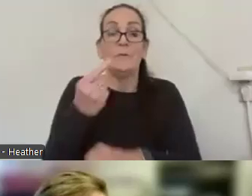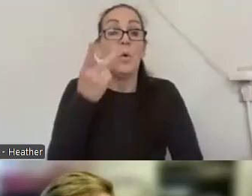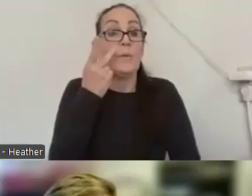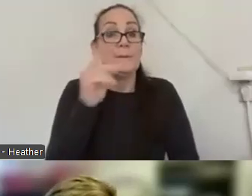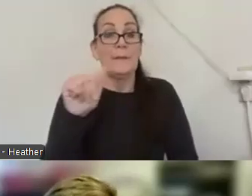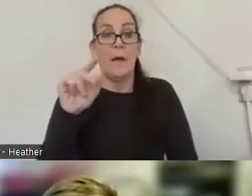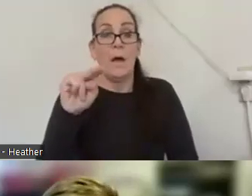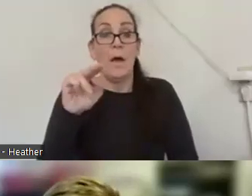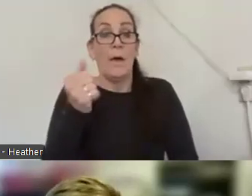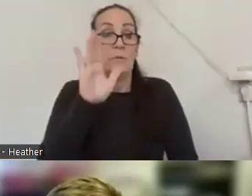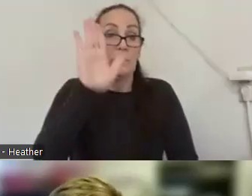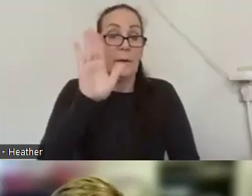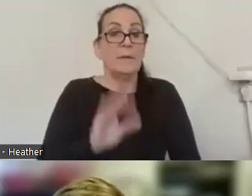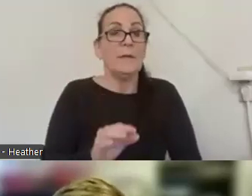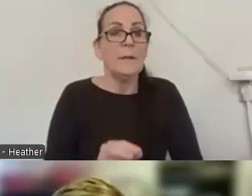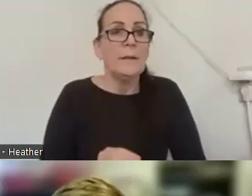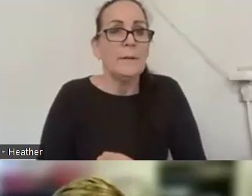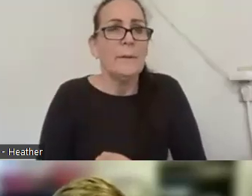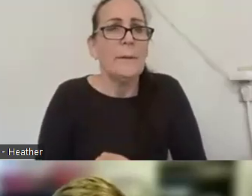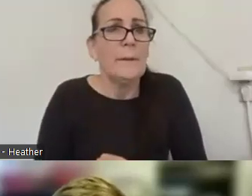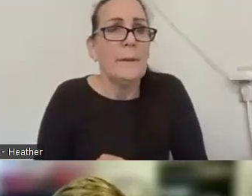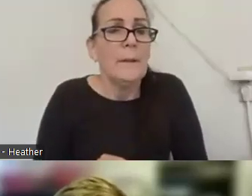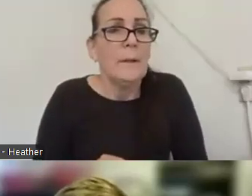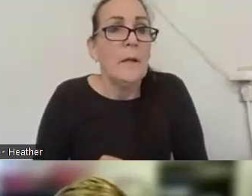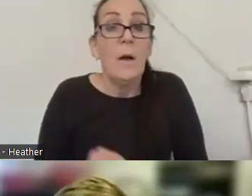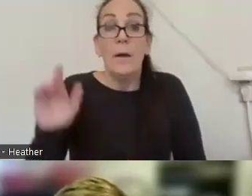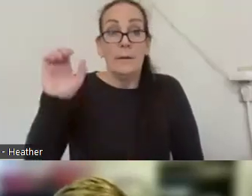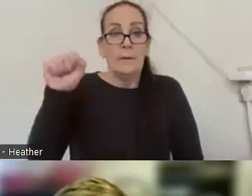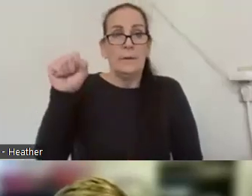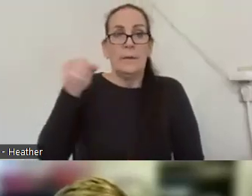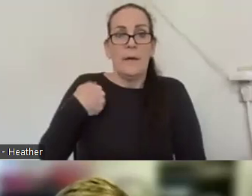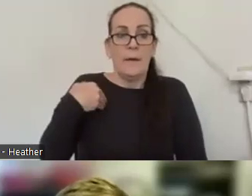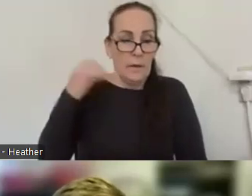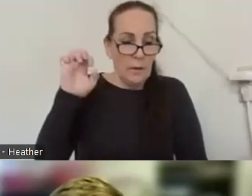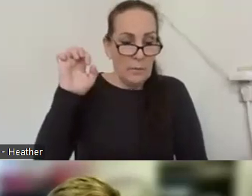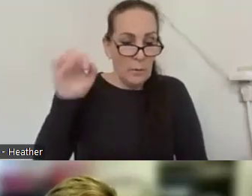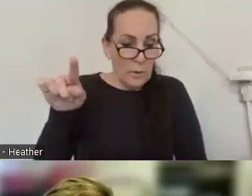up. Thank you for the question. Can